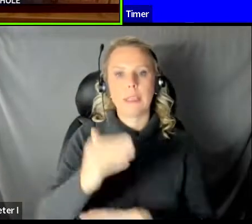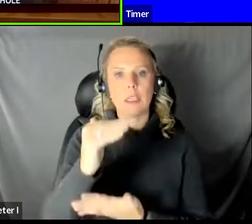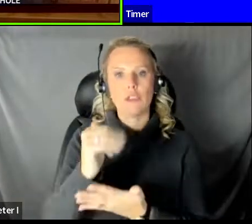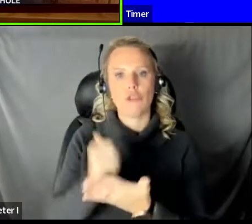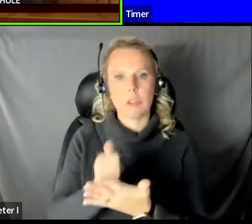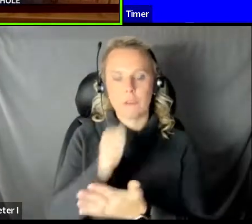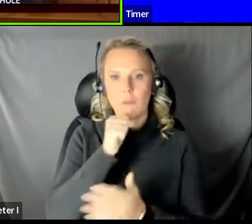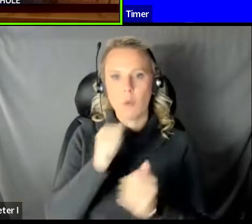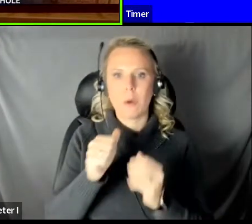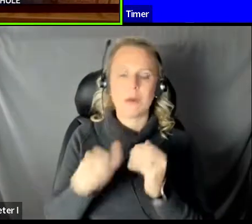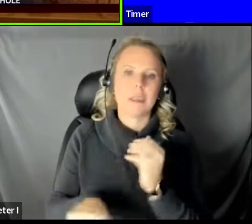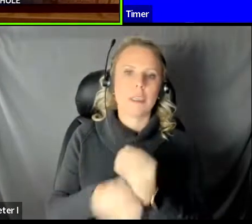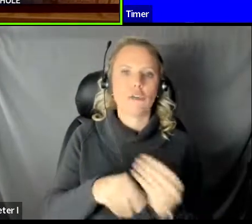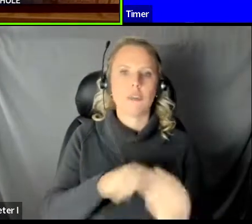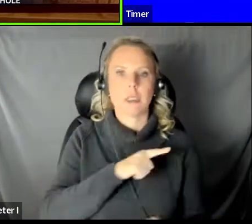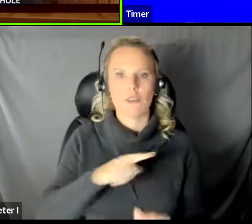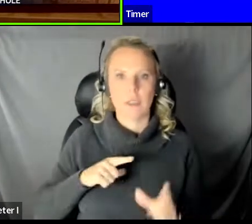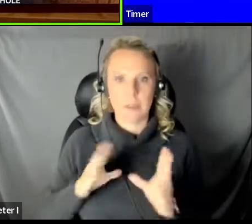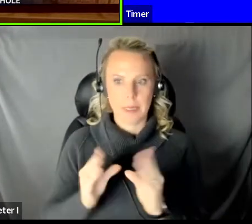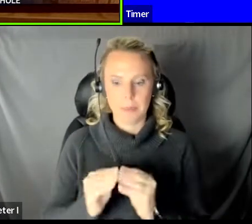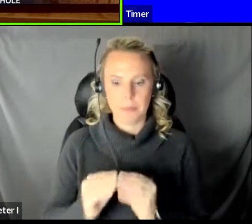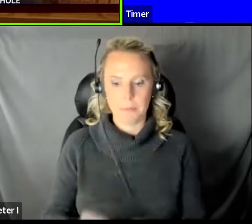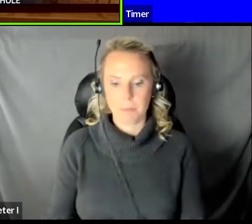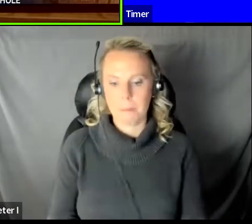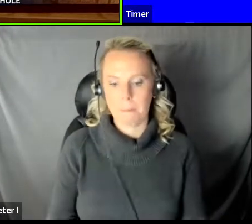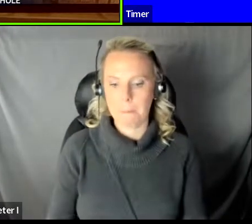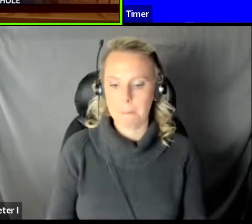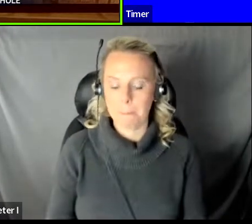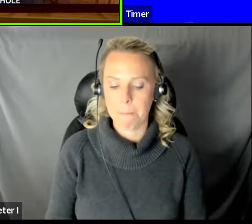today's additional legislative meeting.